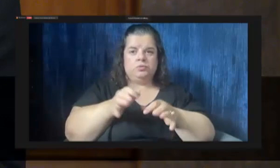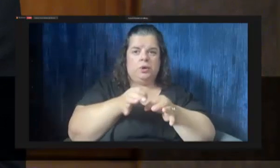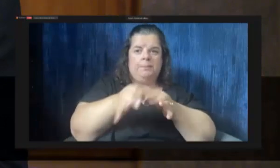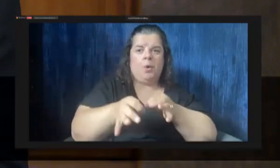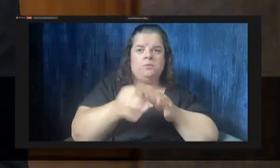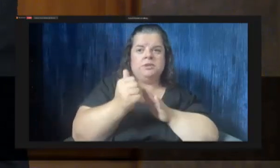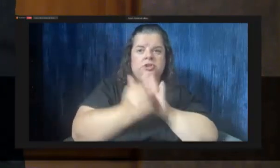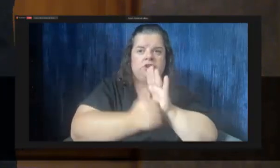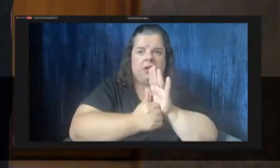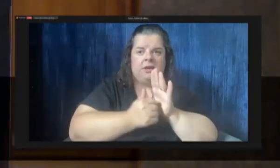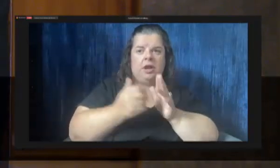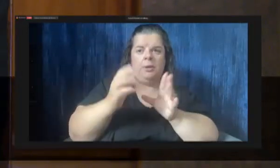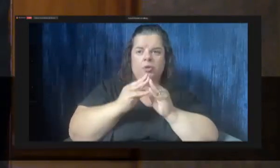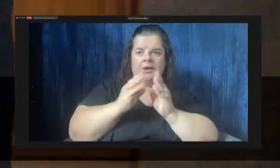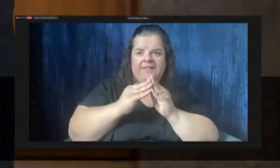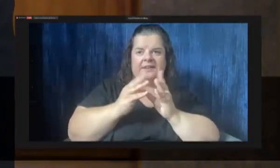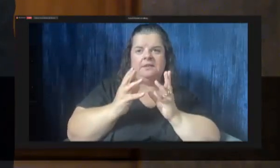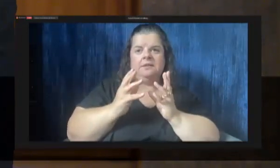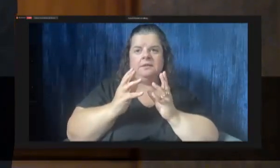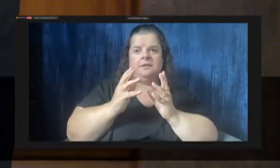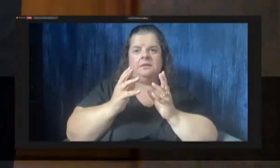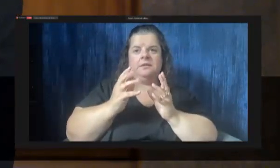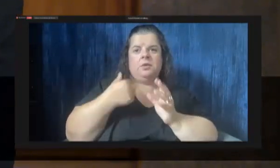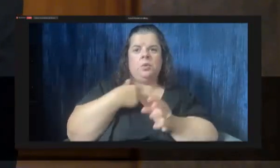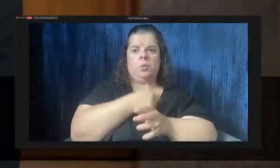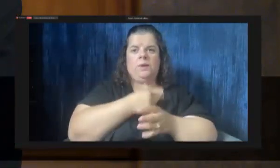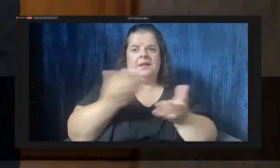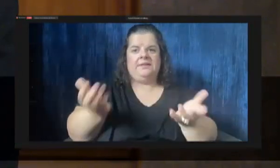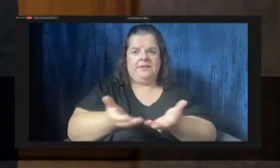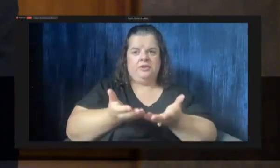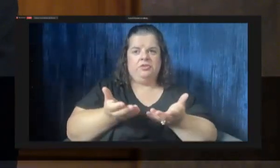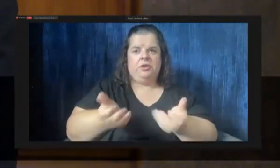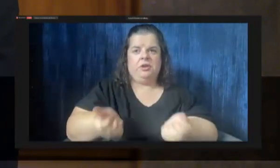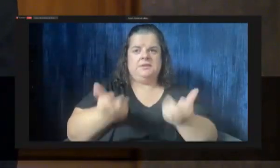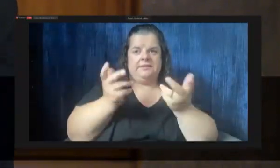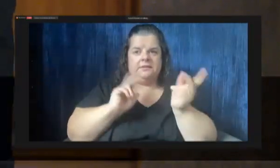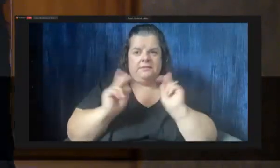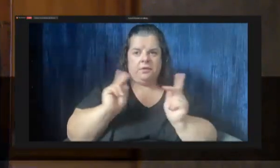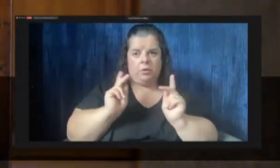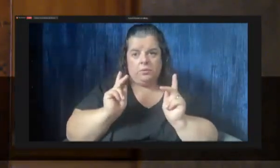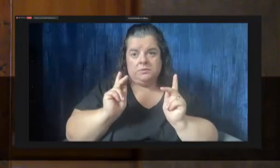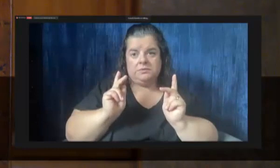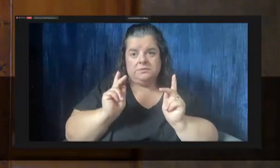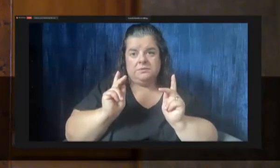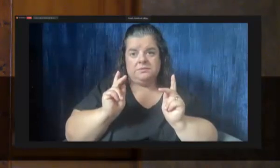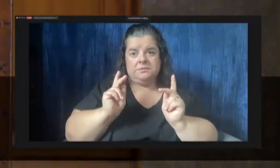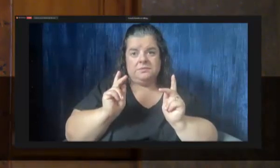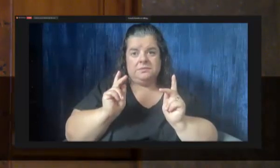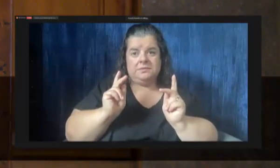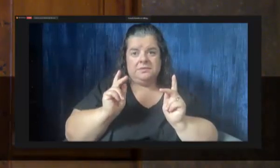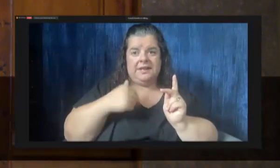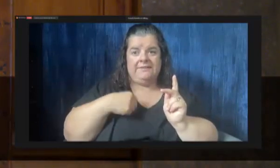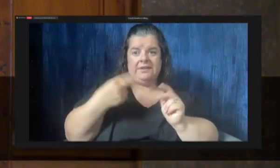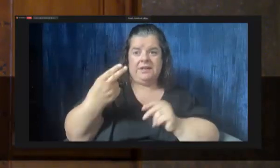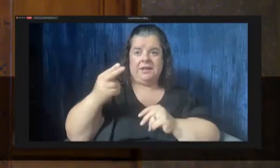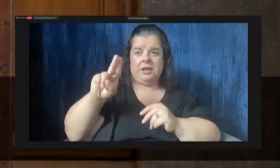something like that, we have here a number of folks. So we have the, is it the Humane